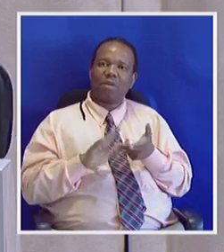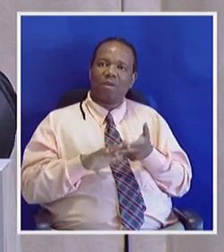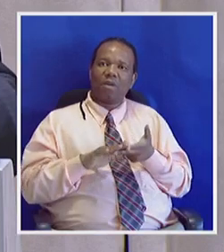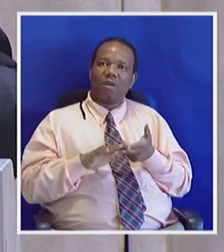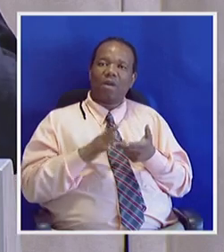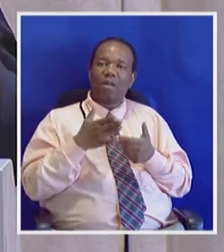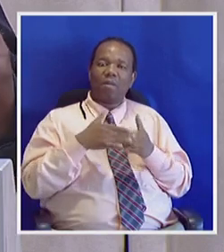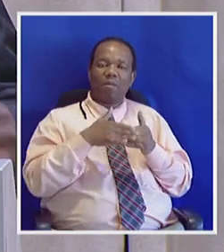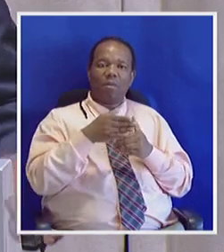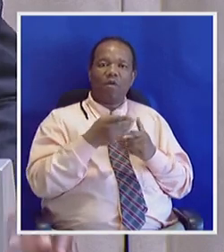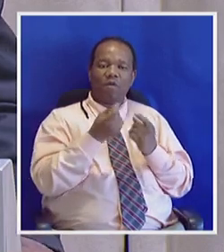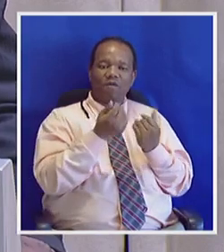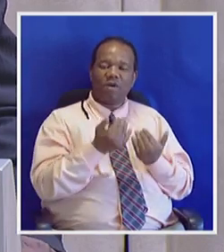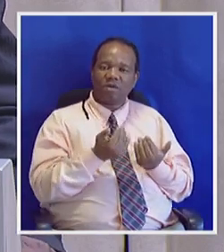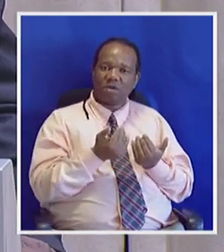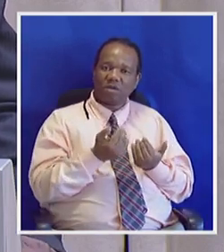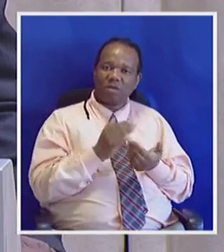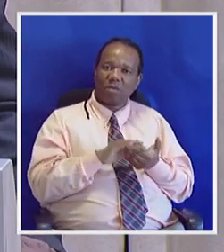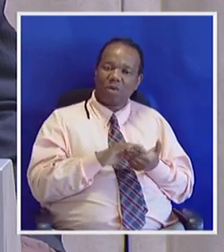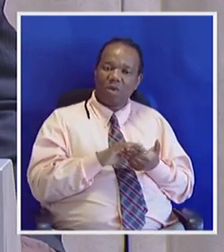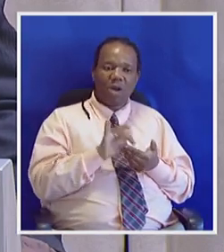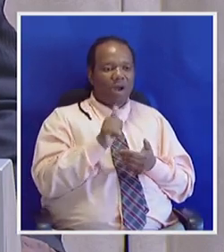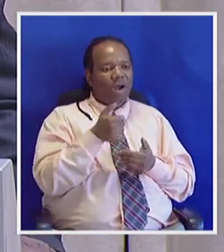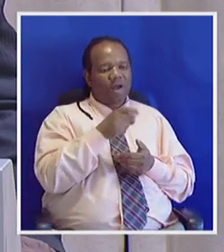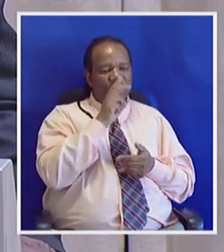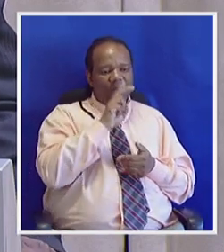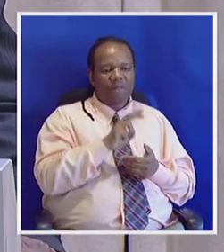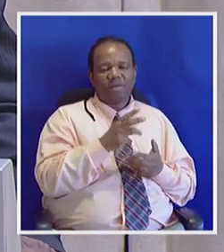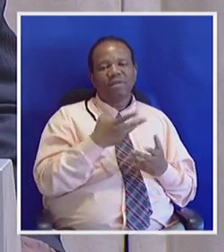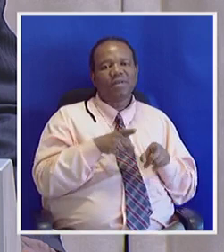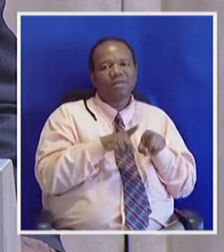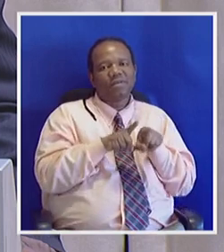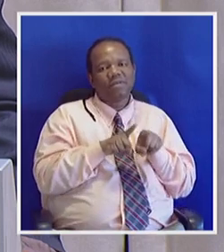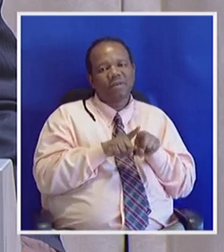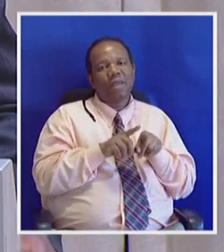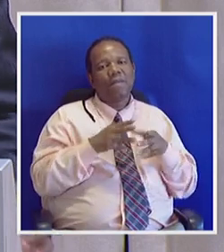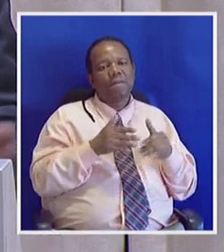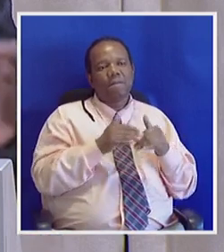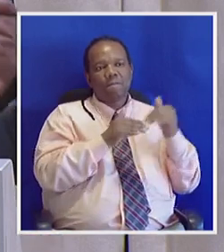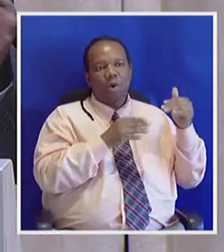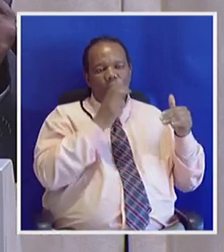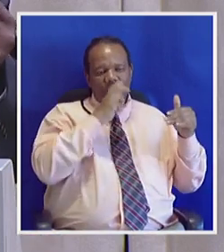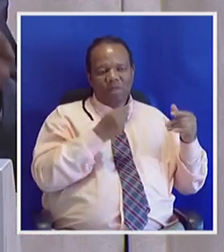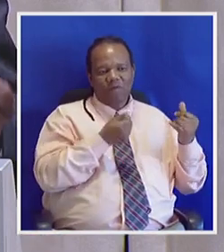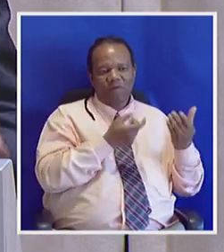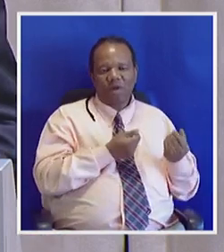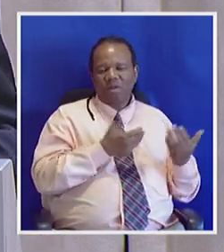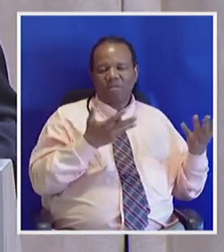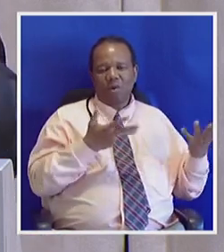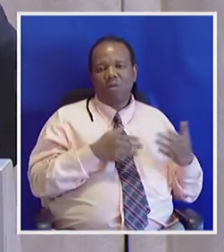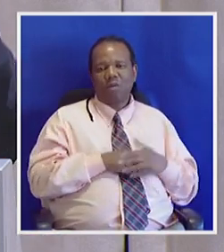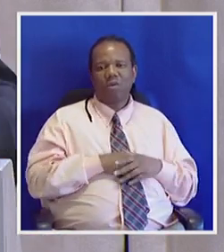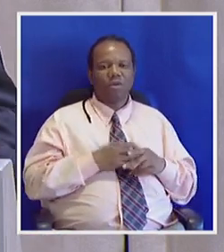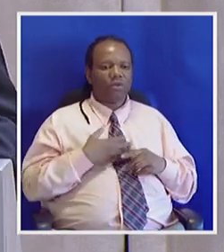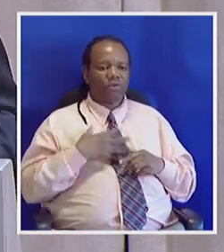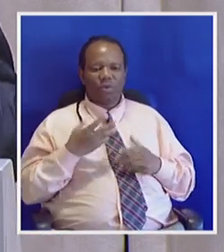funding to meet other needs and requirements is also at a high. So we are juggling